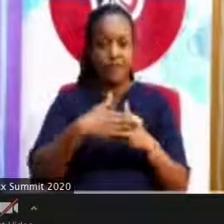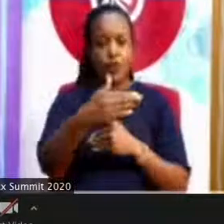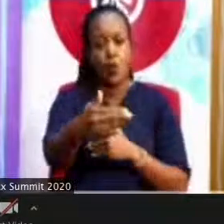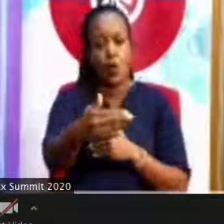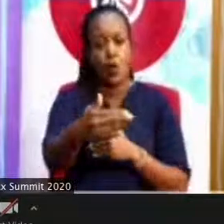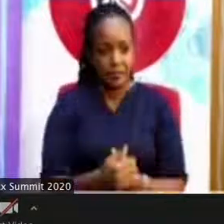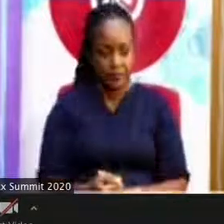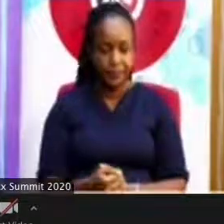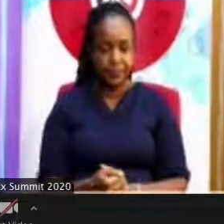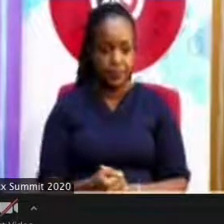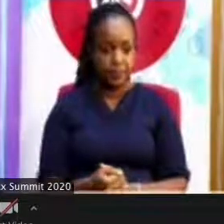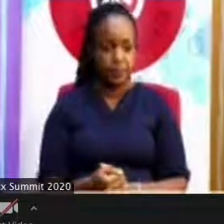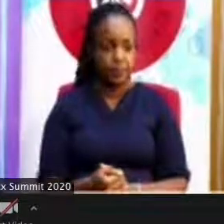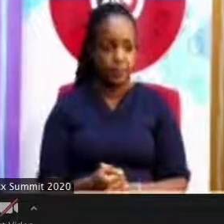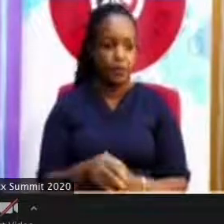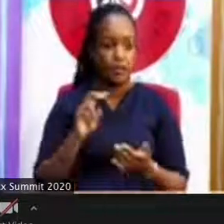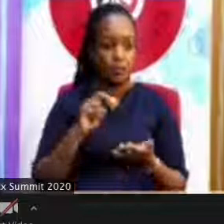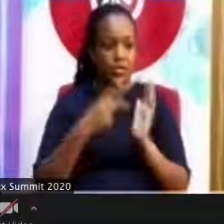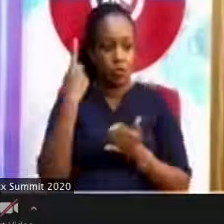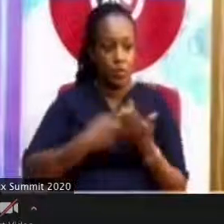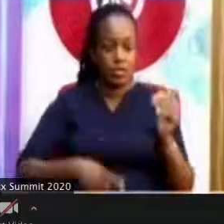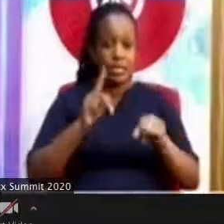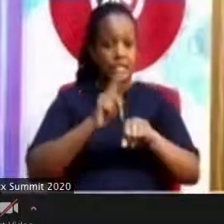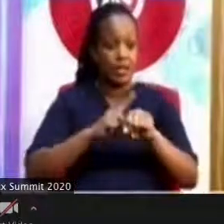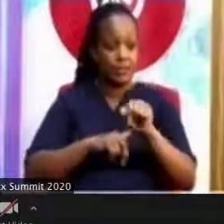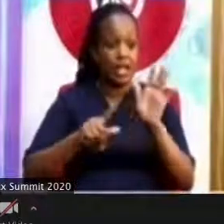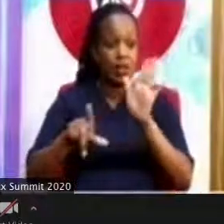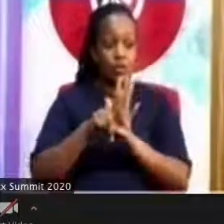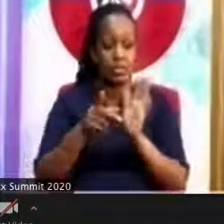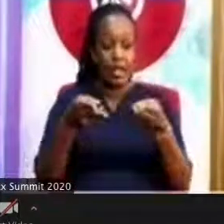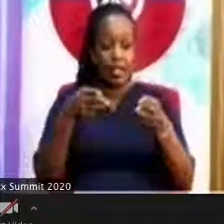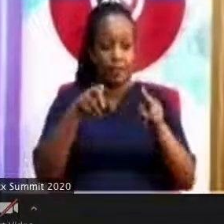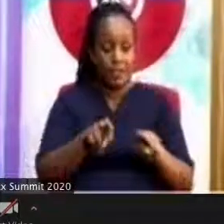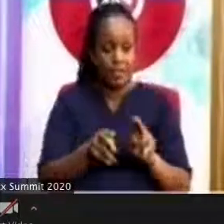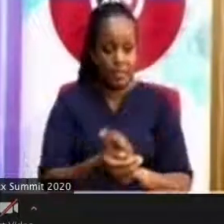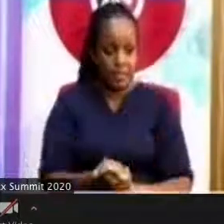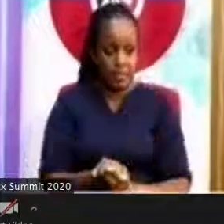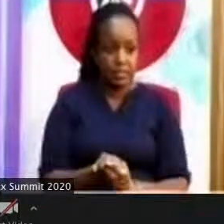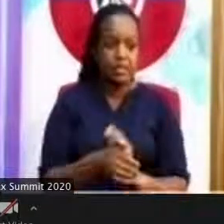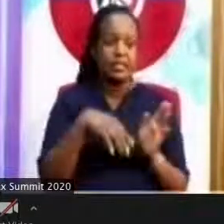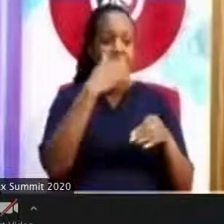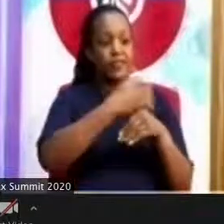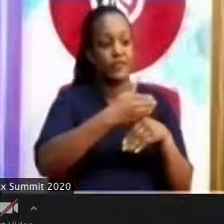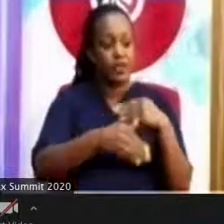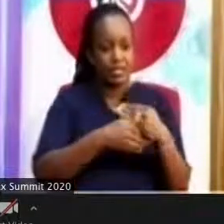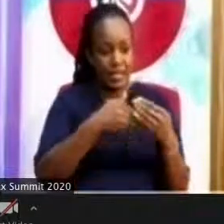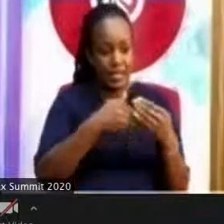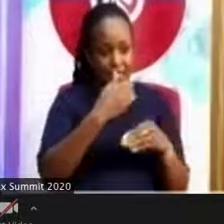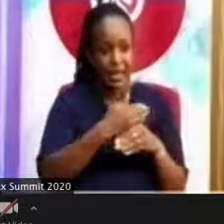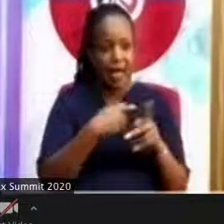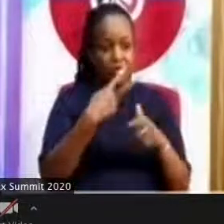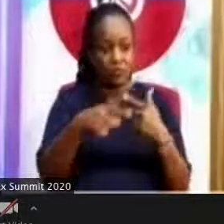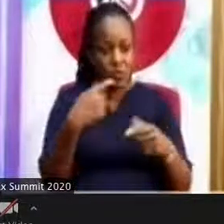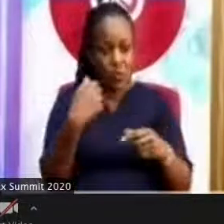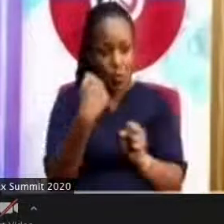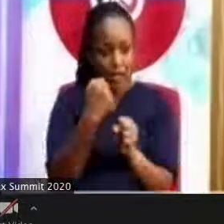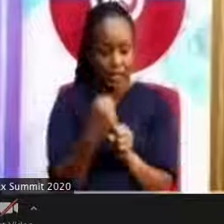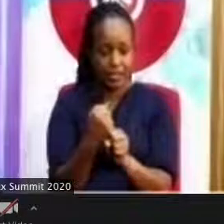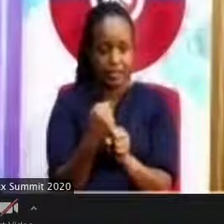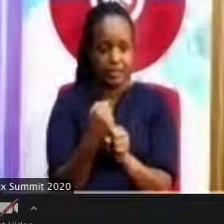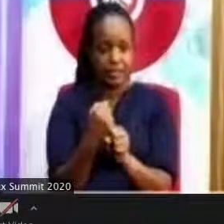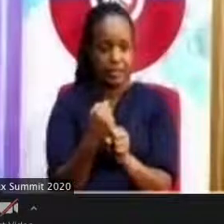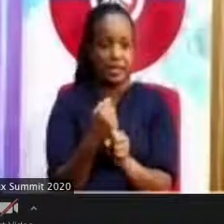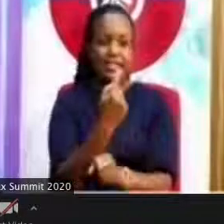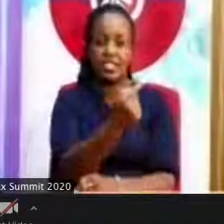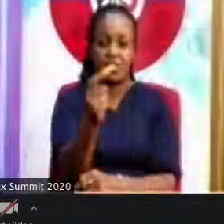such that when the laws are in place, the infrastructures are in place, everyone